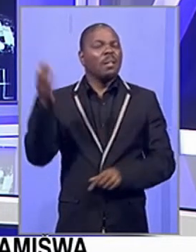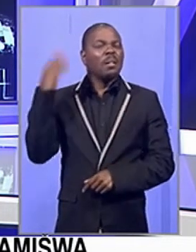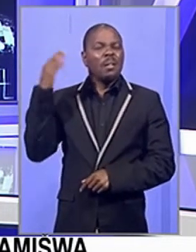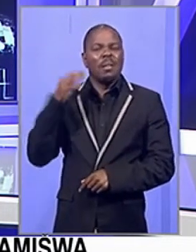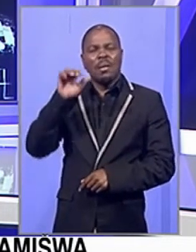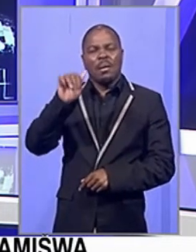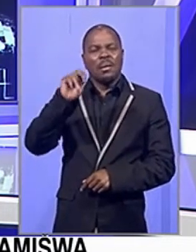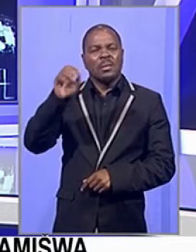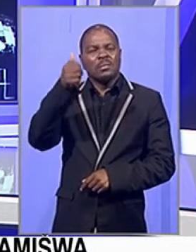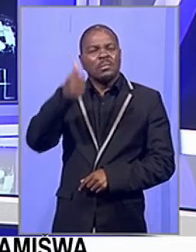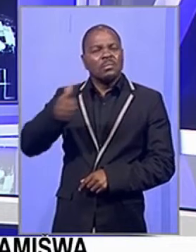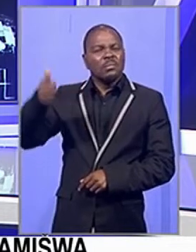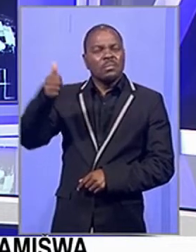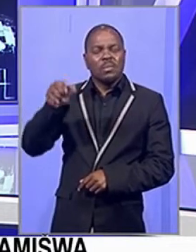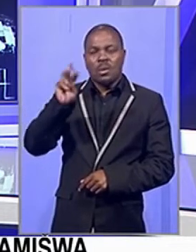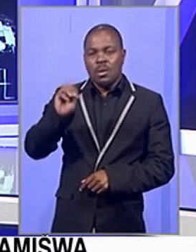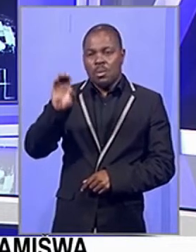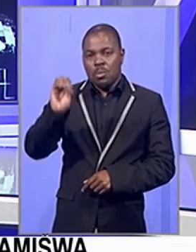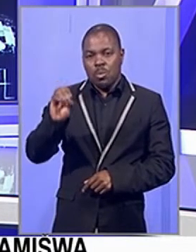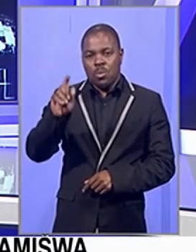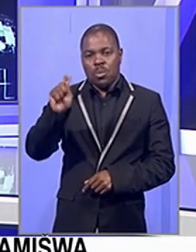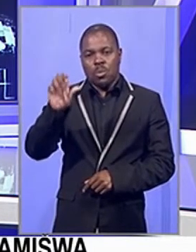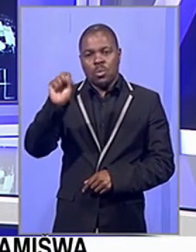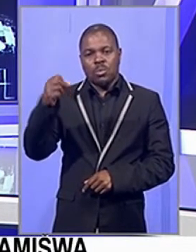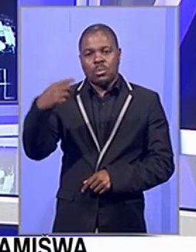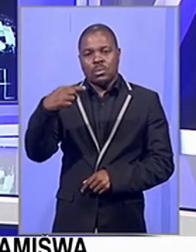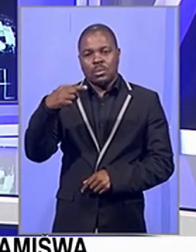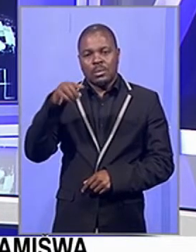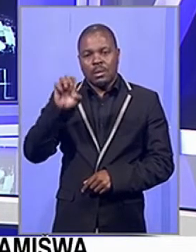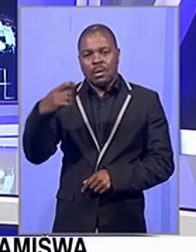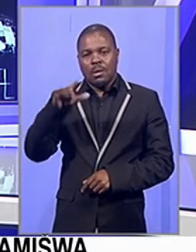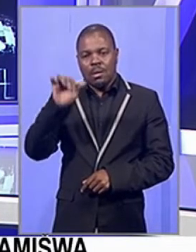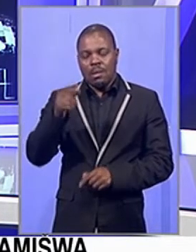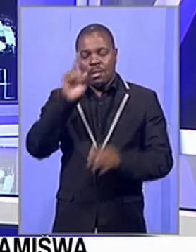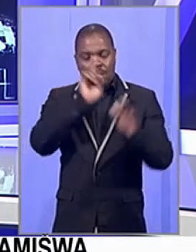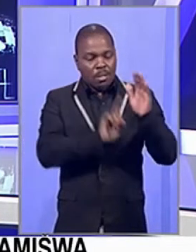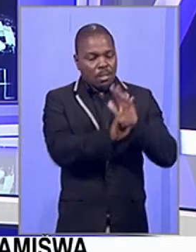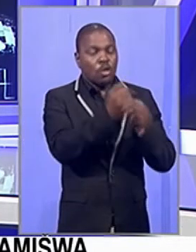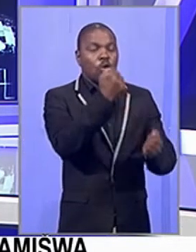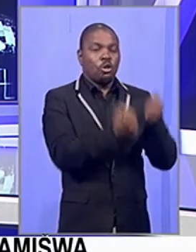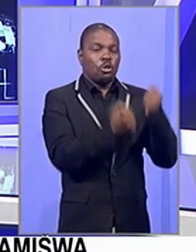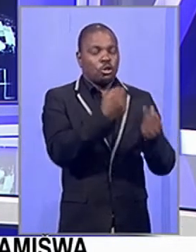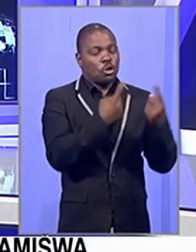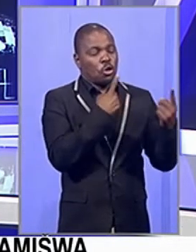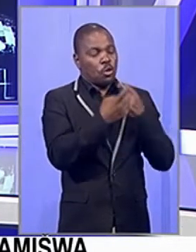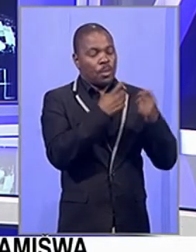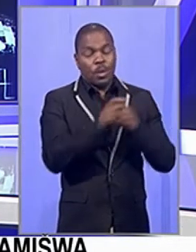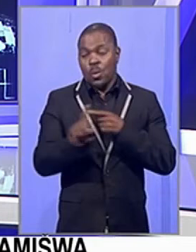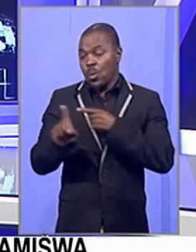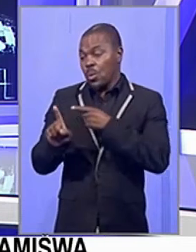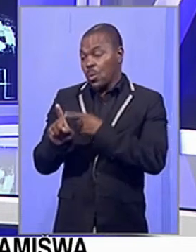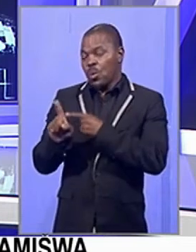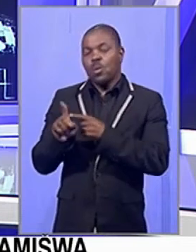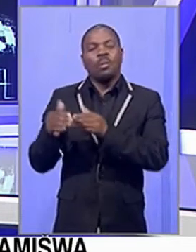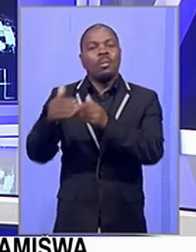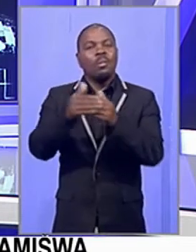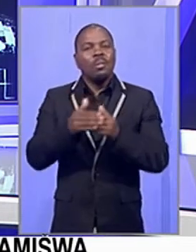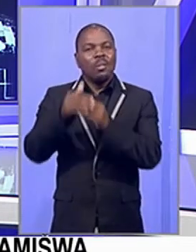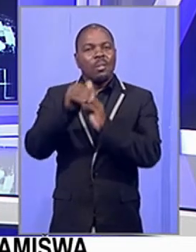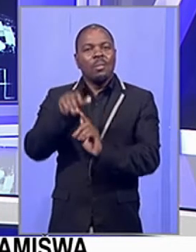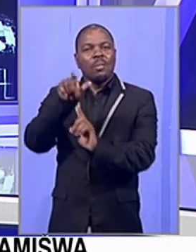ANC Mathole Motshekga o išitše molato wo kgorongkgolo ya tsheko. Motshekga ke mohlokomedi wa semolao